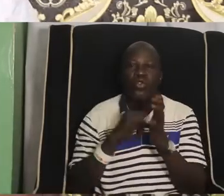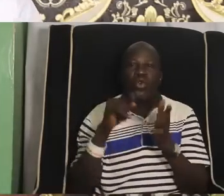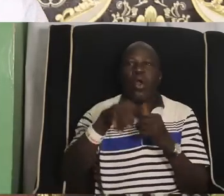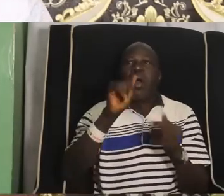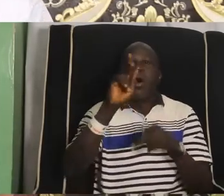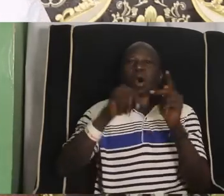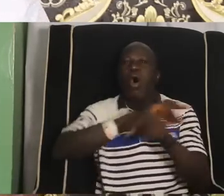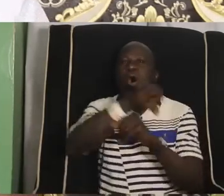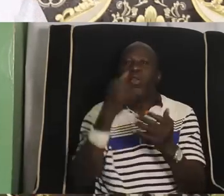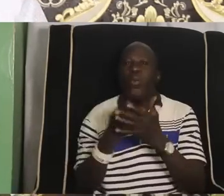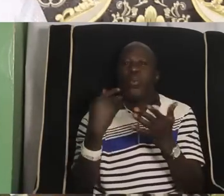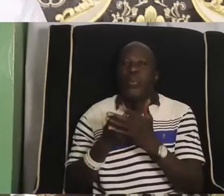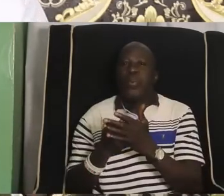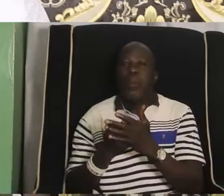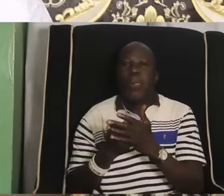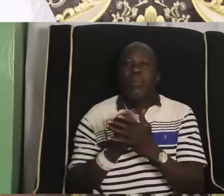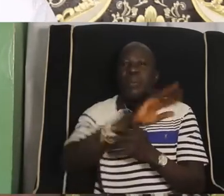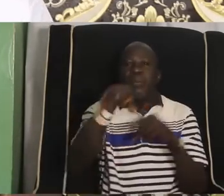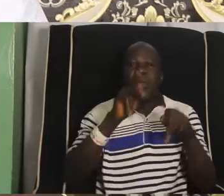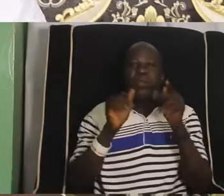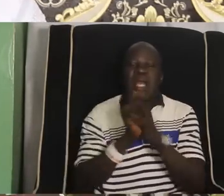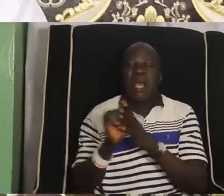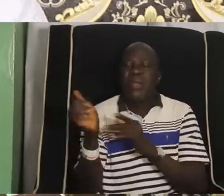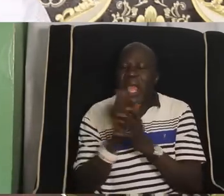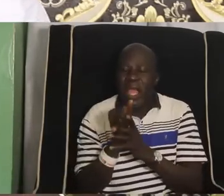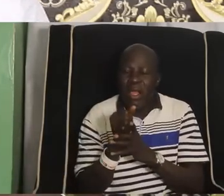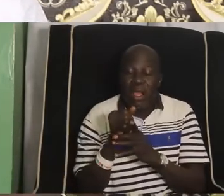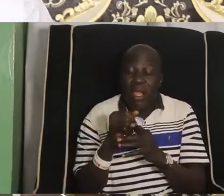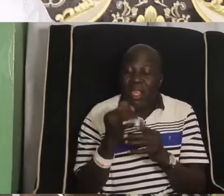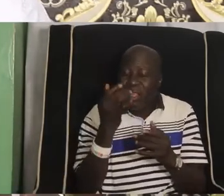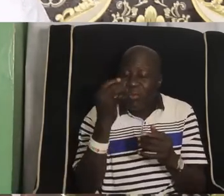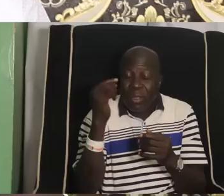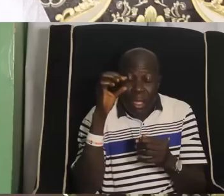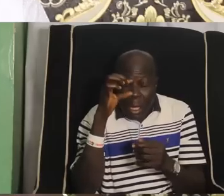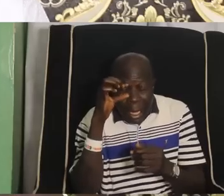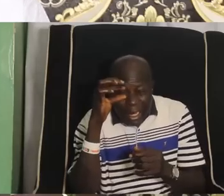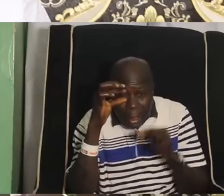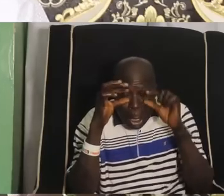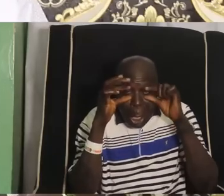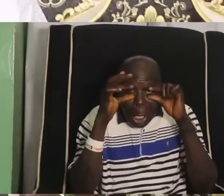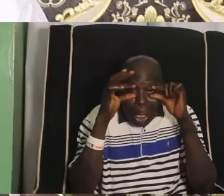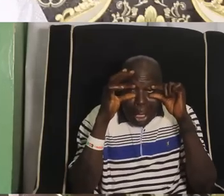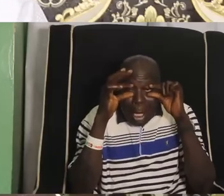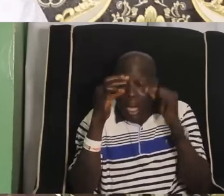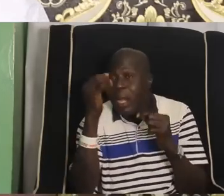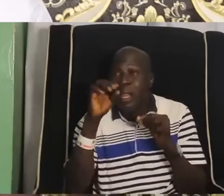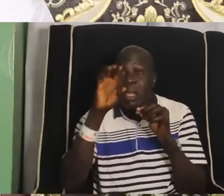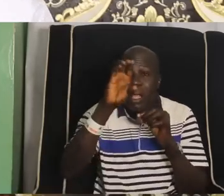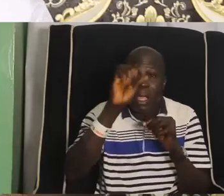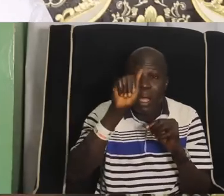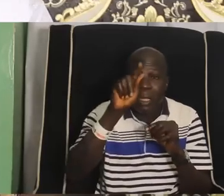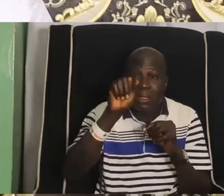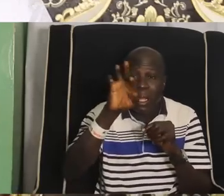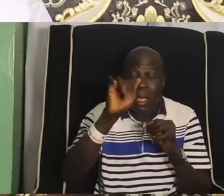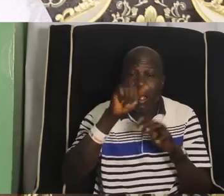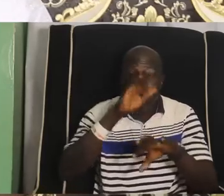Awon ti won ba ni awon bi oju bi to ba je cataract ni o. You have cataract. To ba je cataract. Cataract. Wa pe